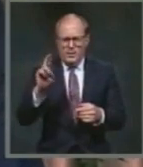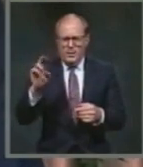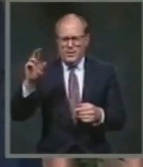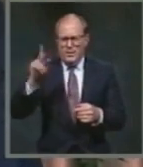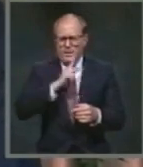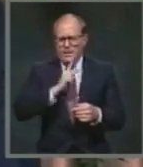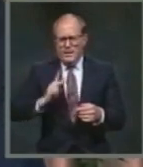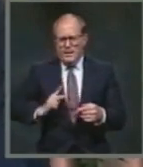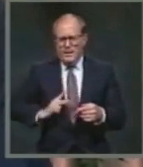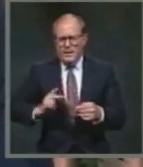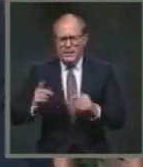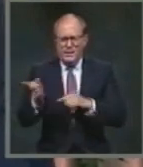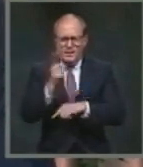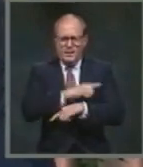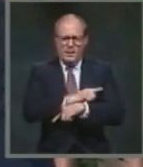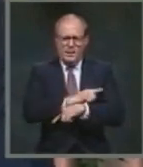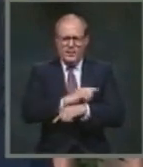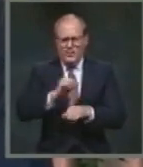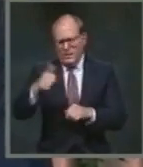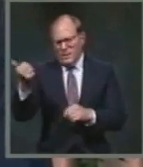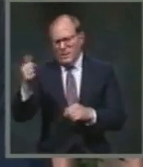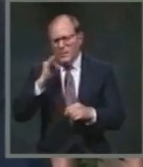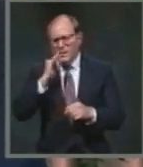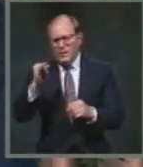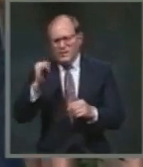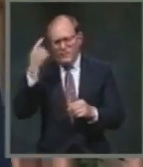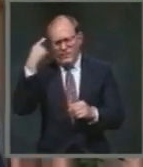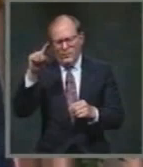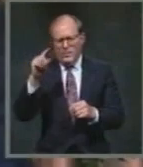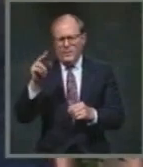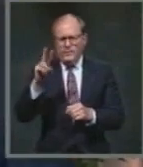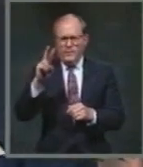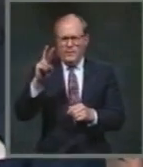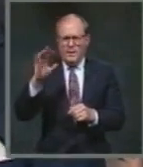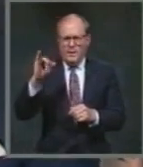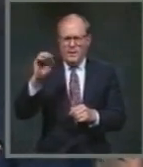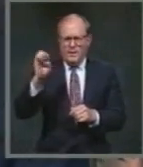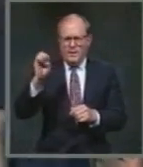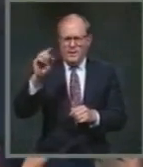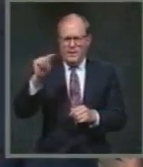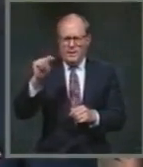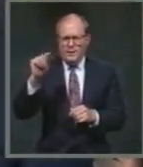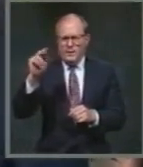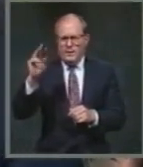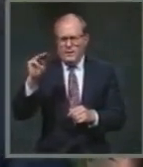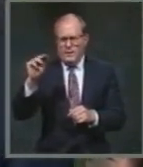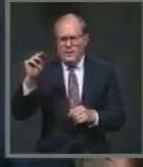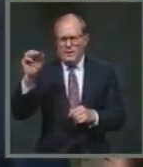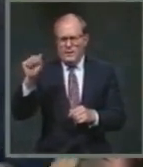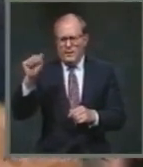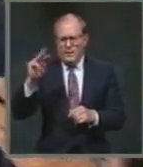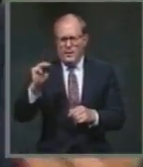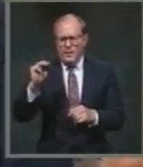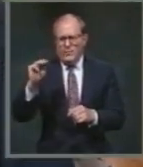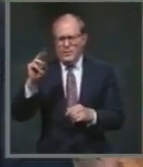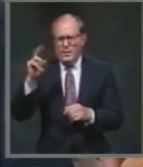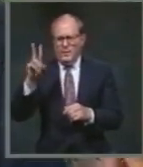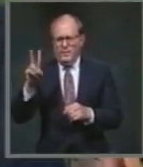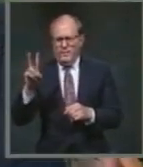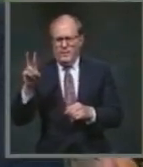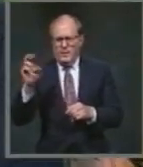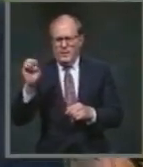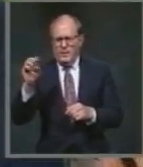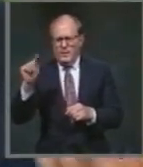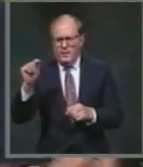days, is the one to the Vietnam veterans. It'd be difficult for any of us now living to think that the day